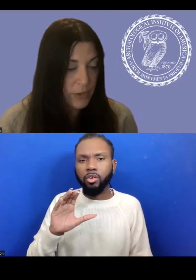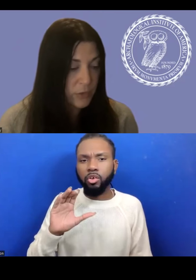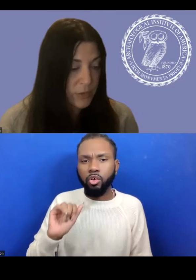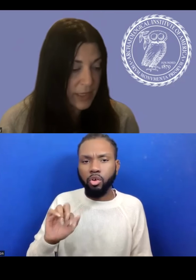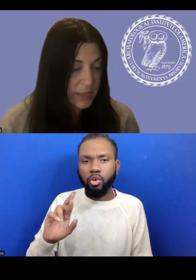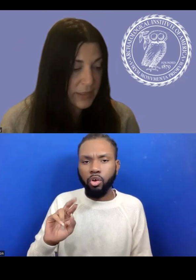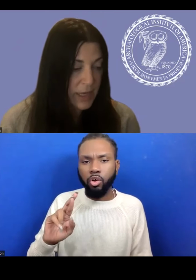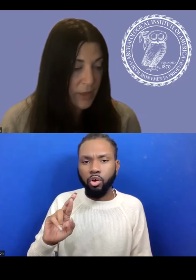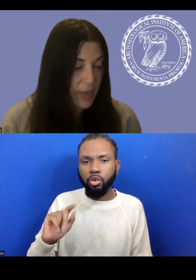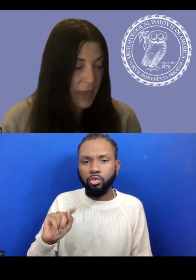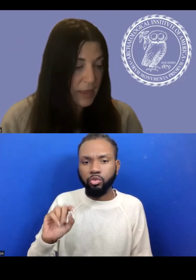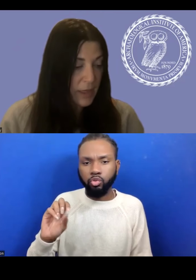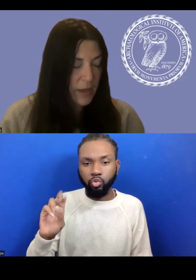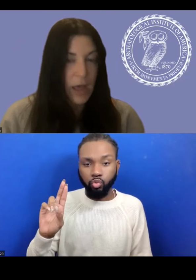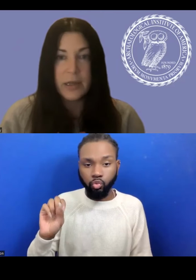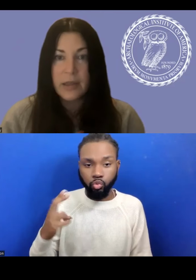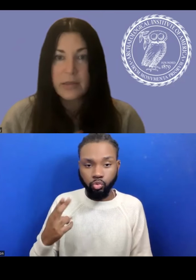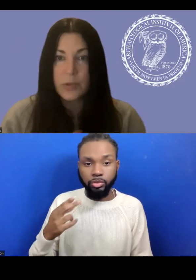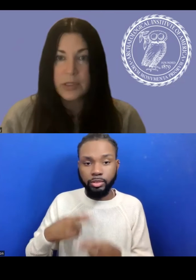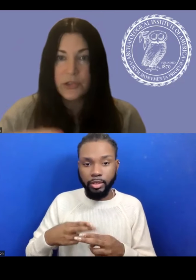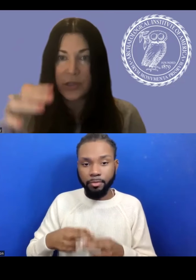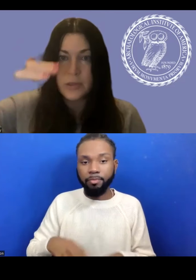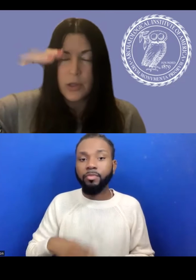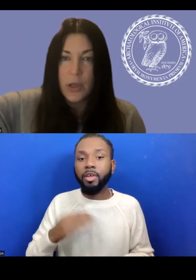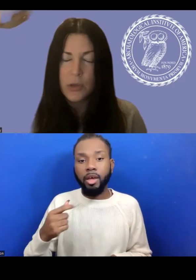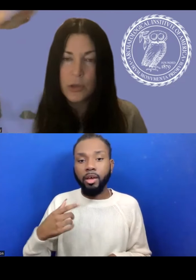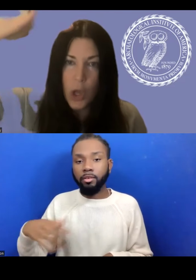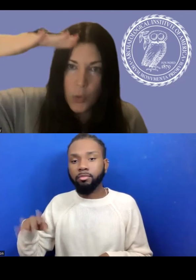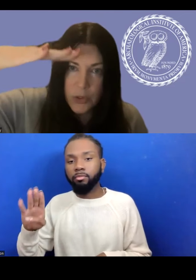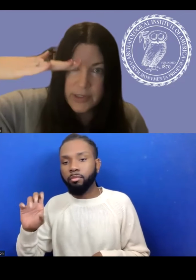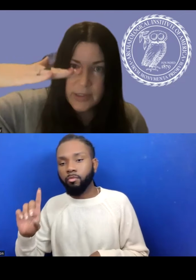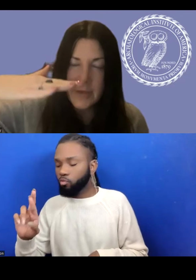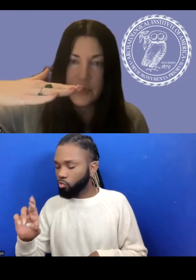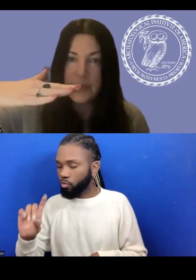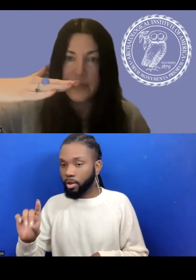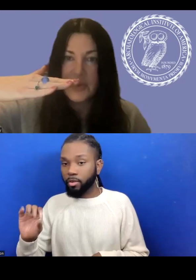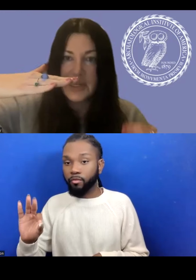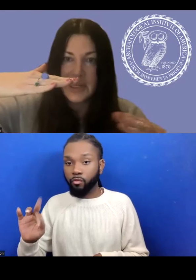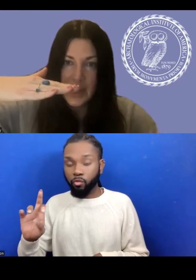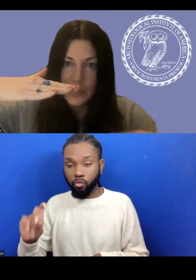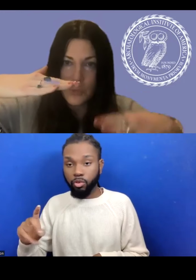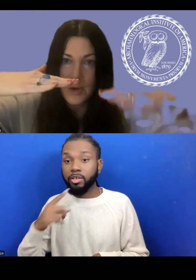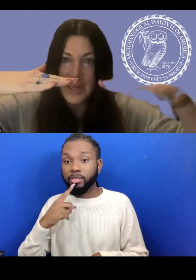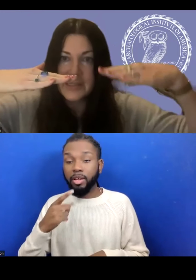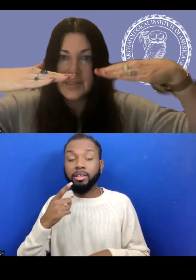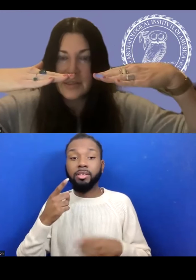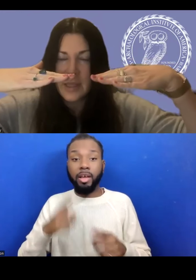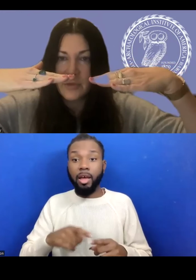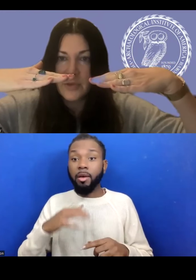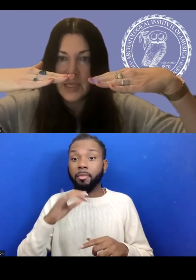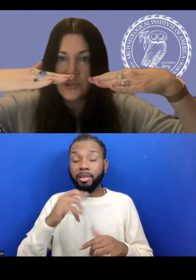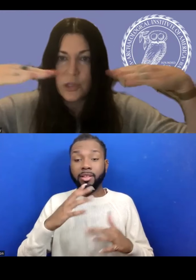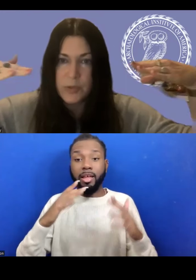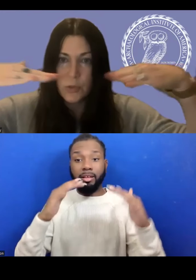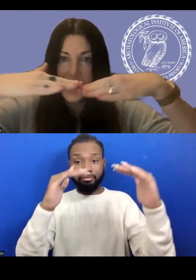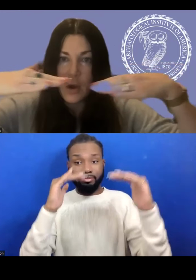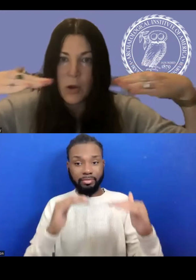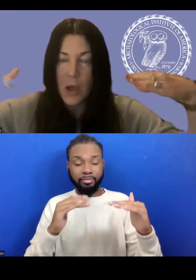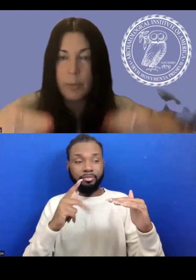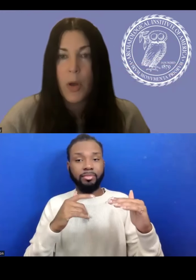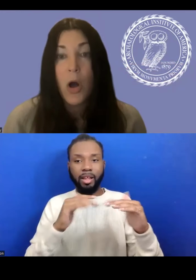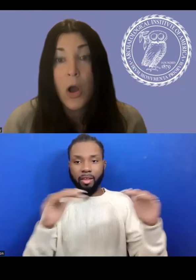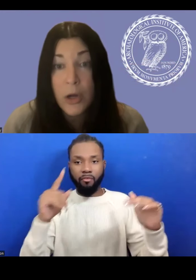who argued this, that Akhenaten's religion lowers the level of divinity and raises the level of kingship. So